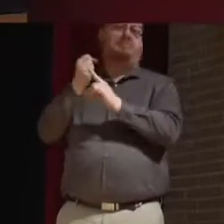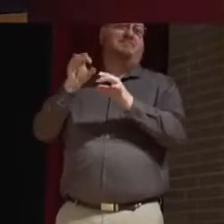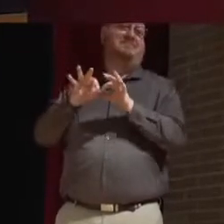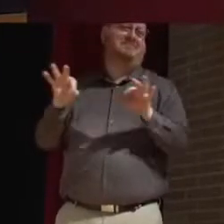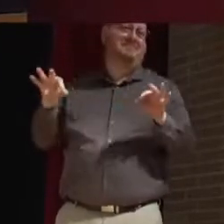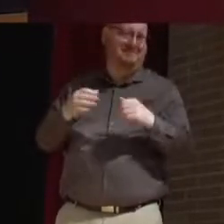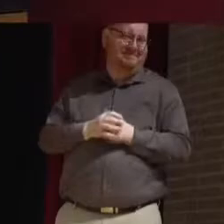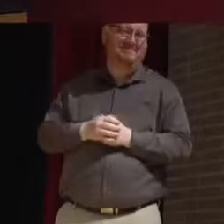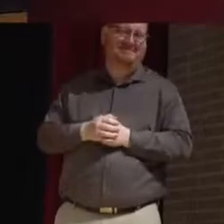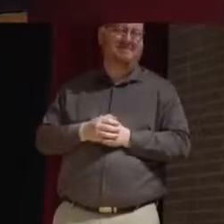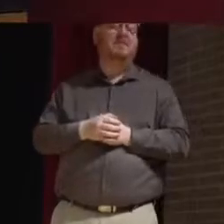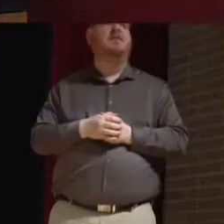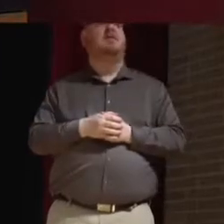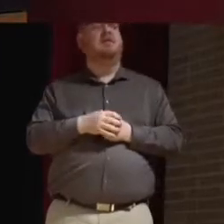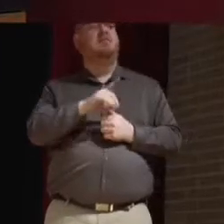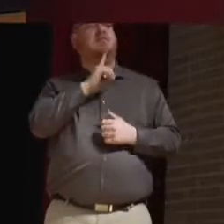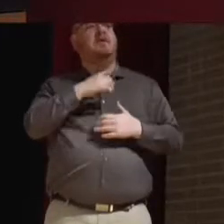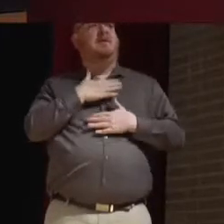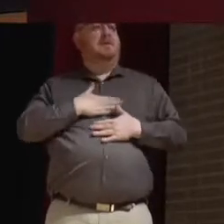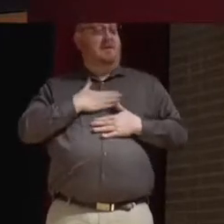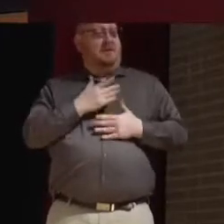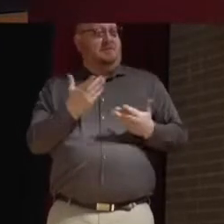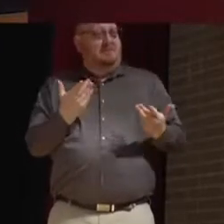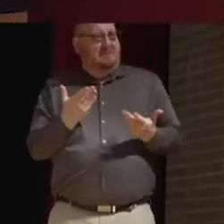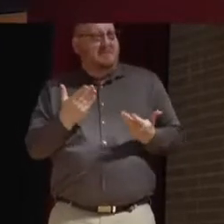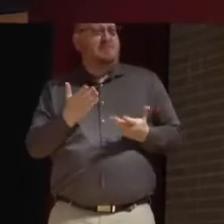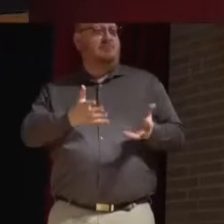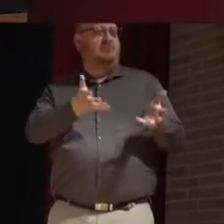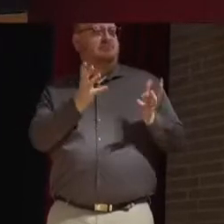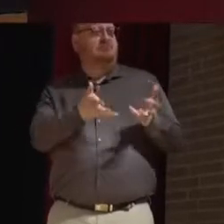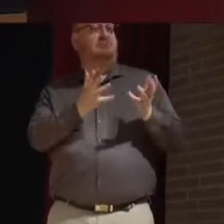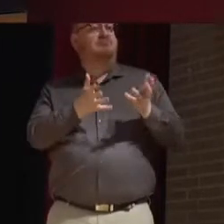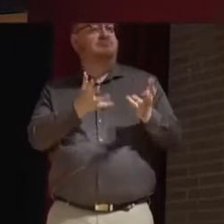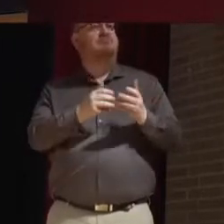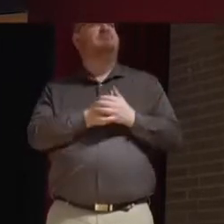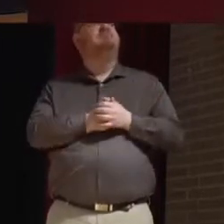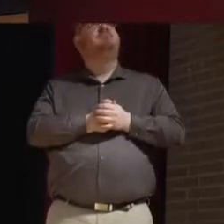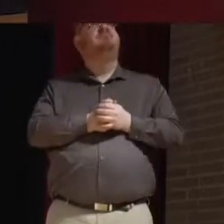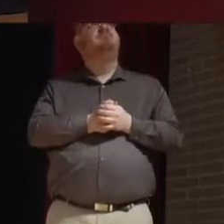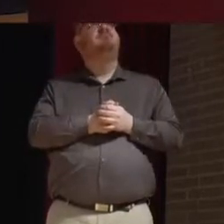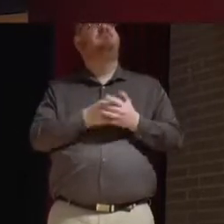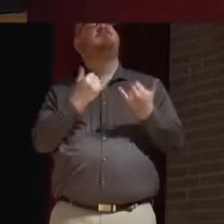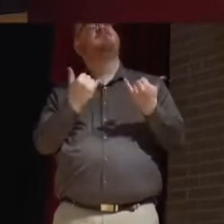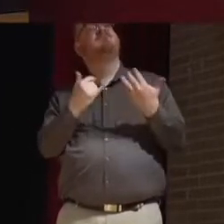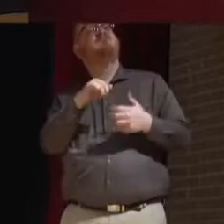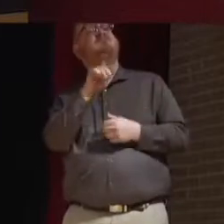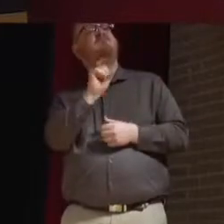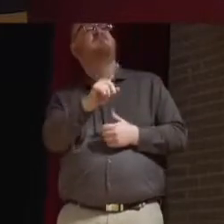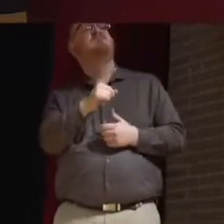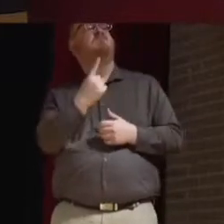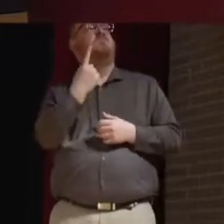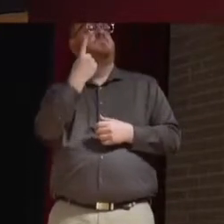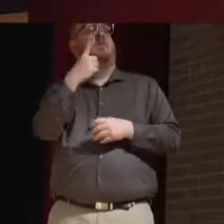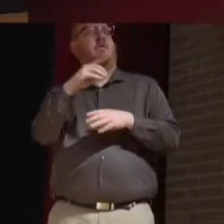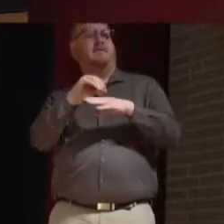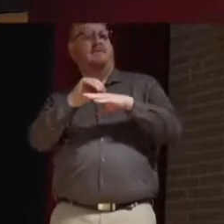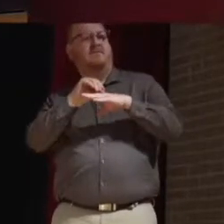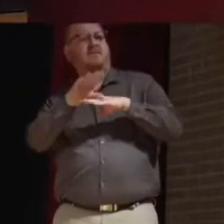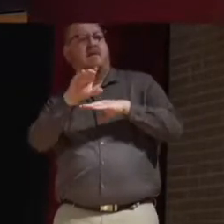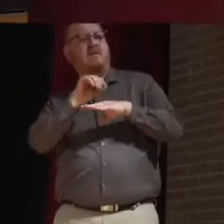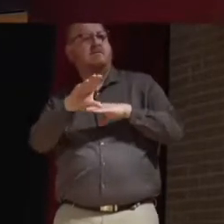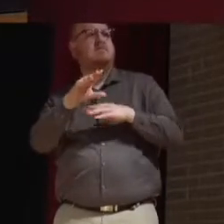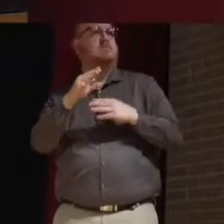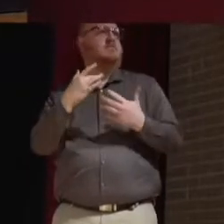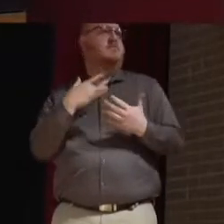right. Well, Michaela, I really appreciate you being here today. And what would be maybe one piece of advice or something that you would